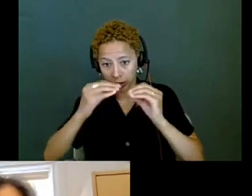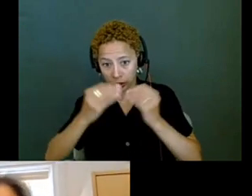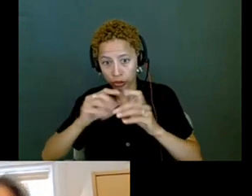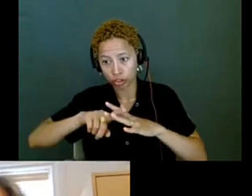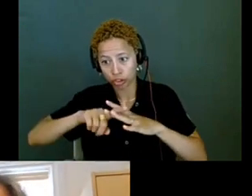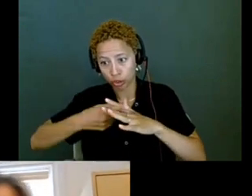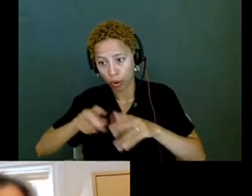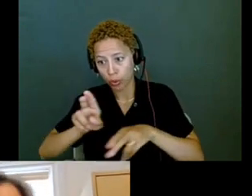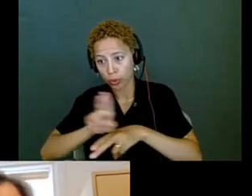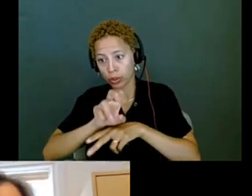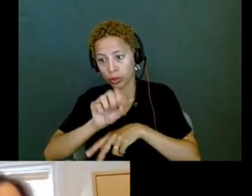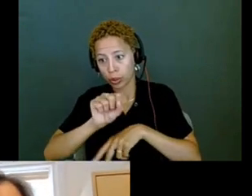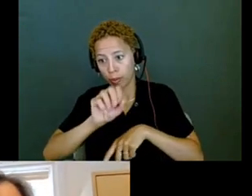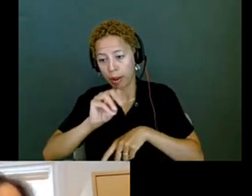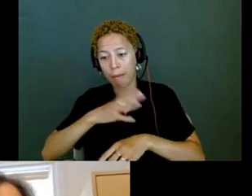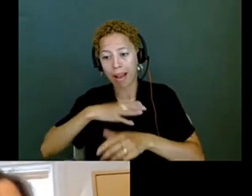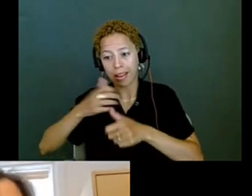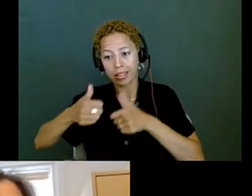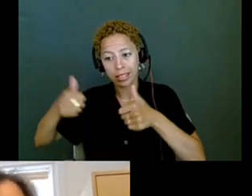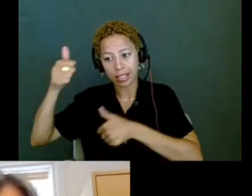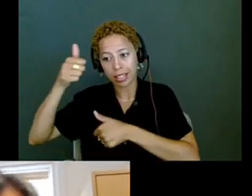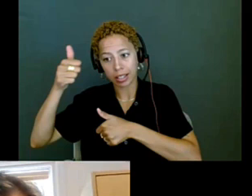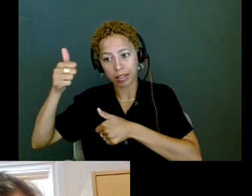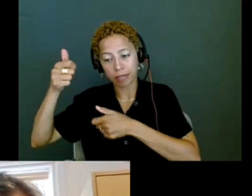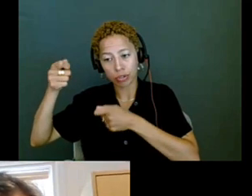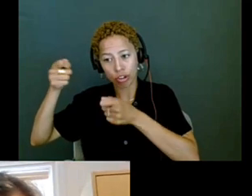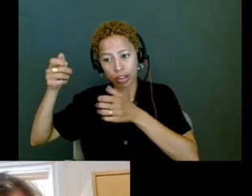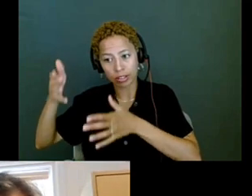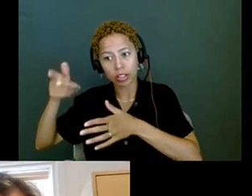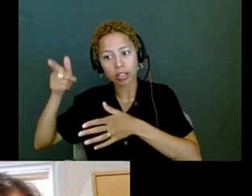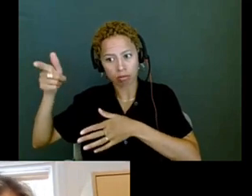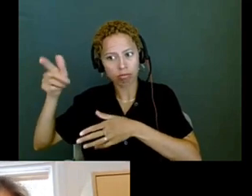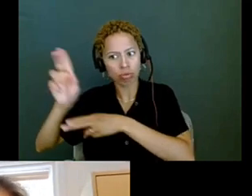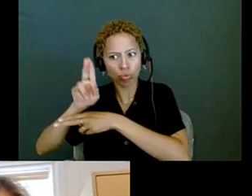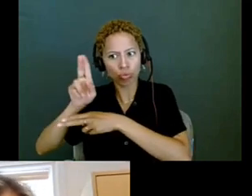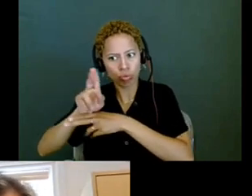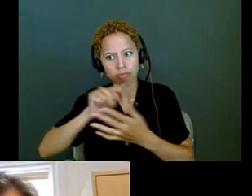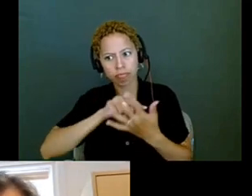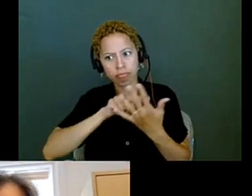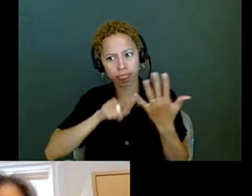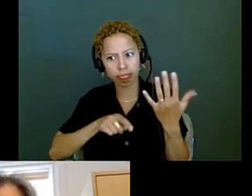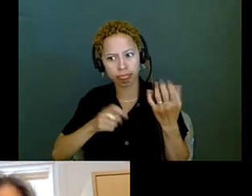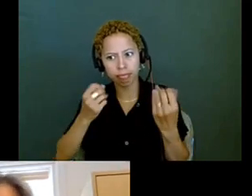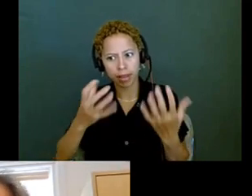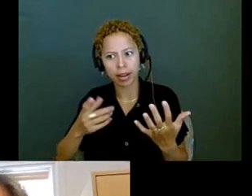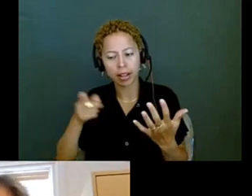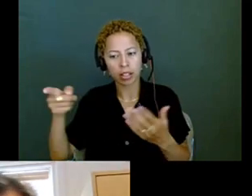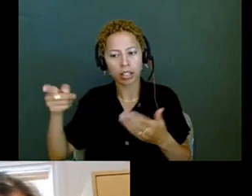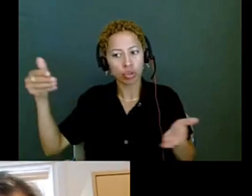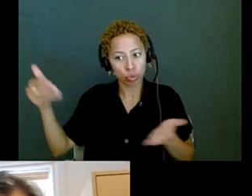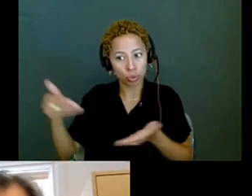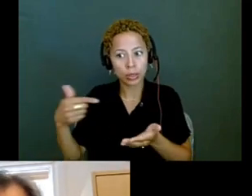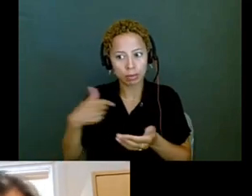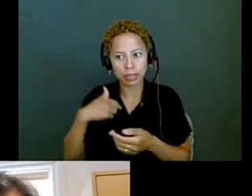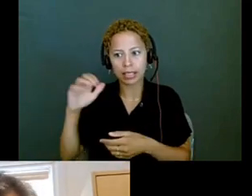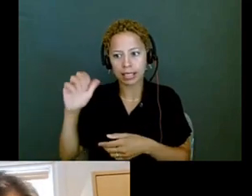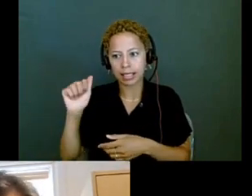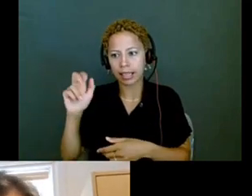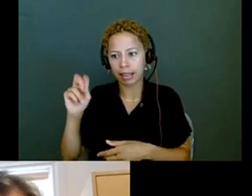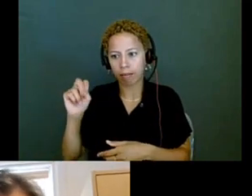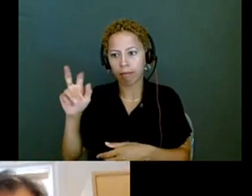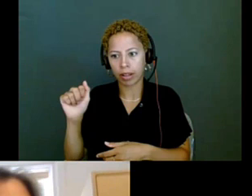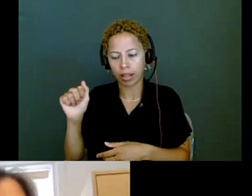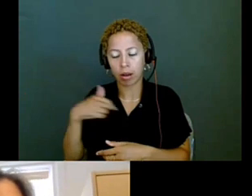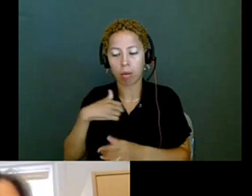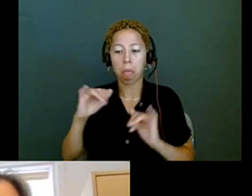executive director, Jackie, she used a lot of those previously. So she introduced me to Canva. And